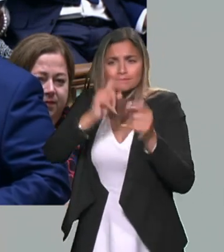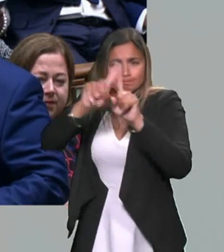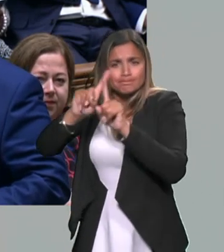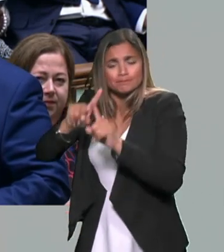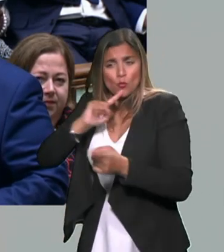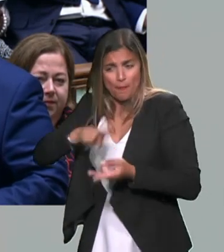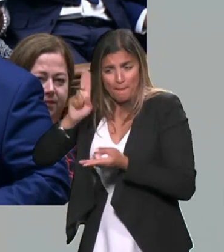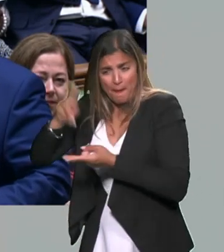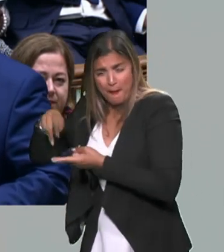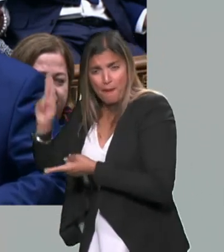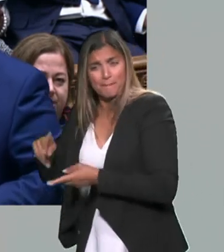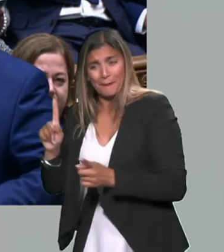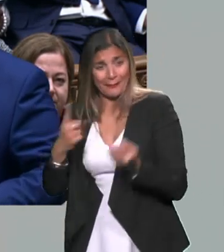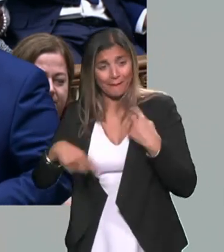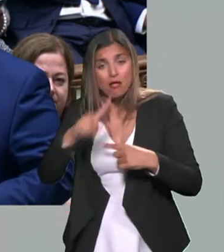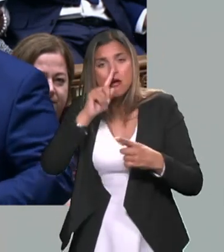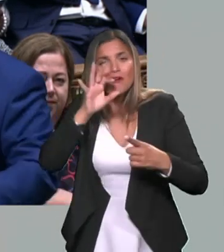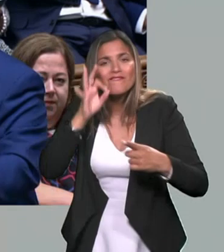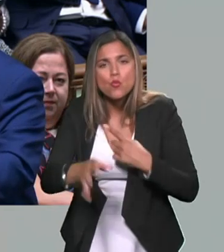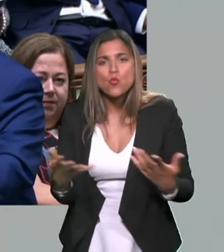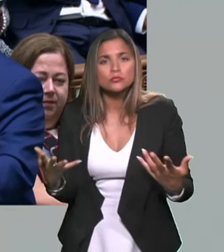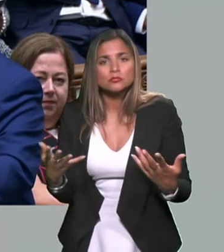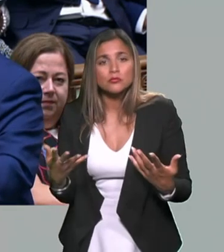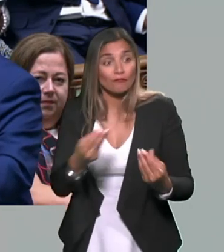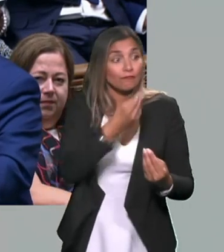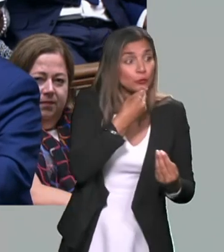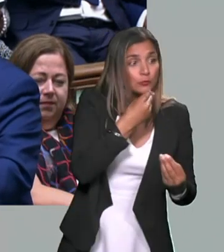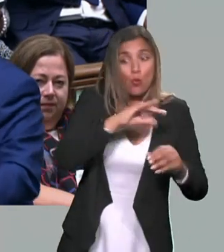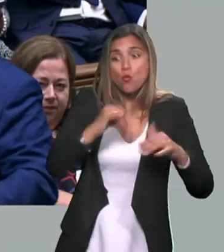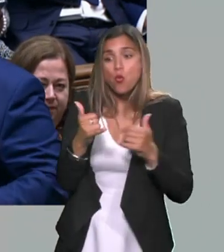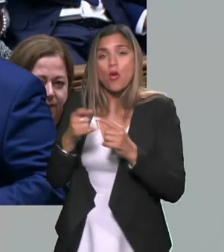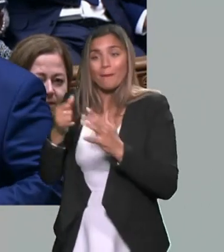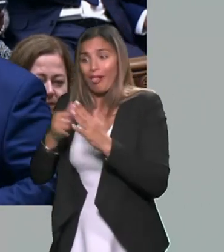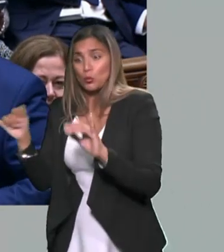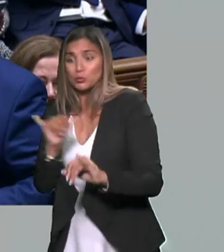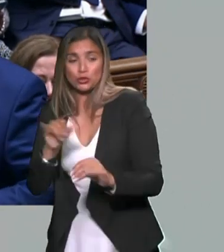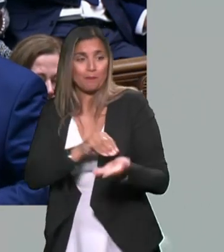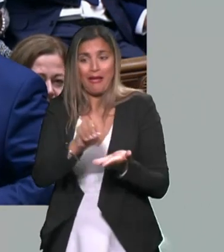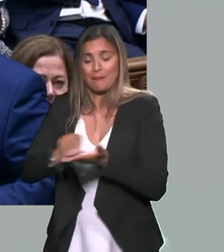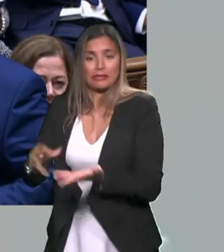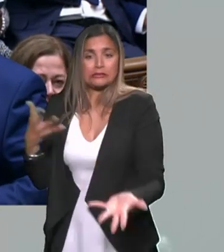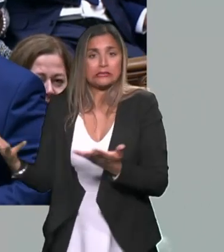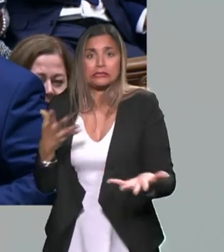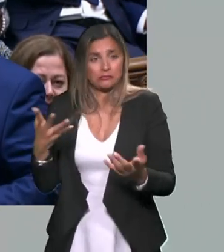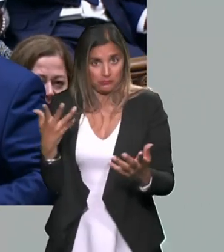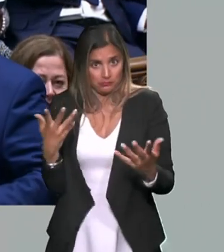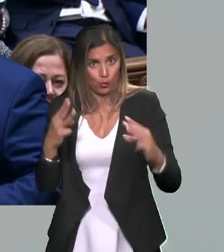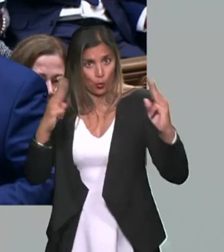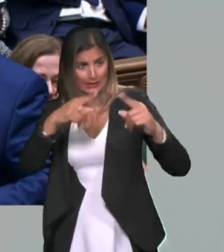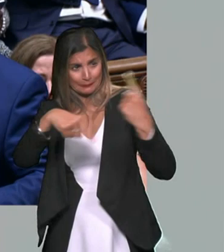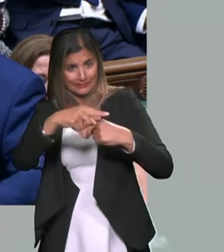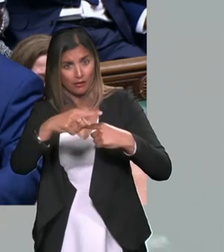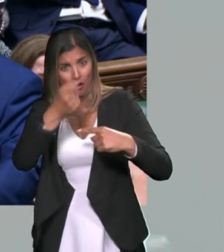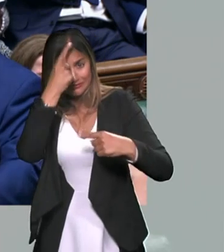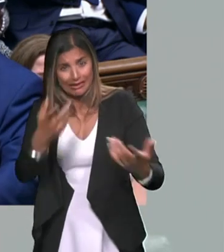table and heat their homes. Scotland literally can't afford the cost of living with Westminster. Yeah. Does the Prime Minister not